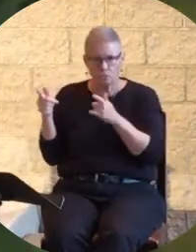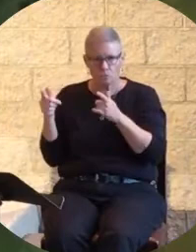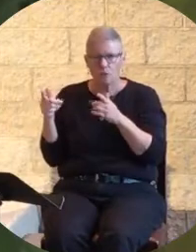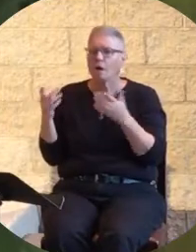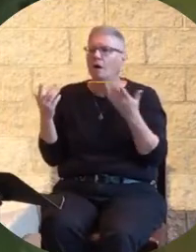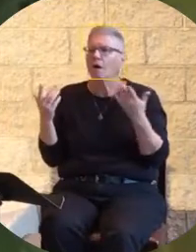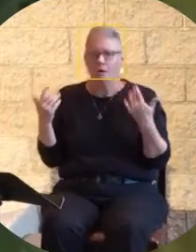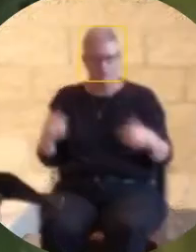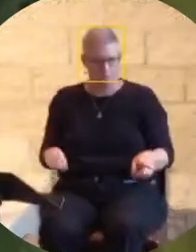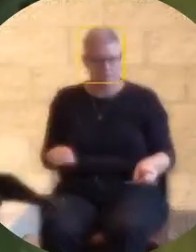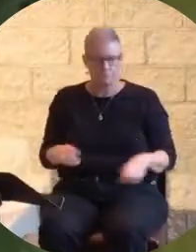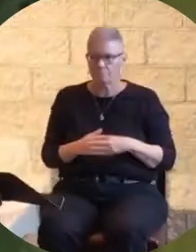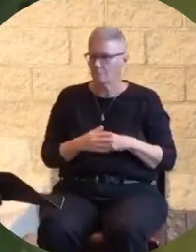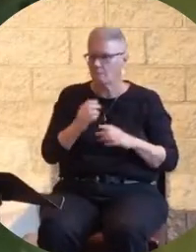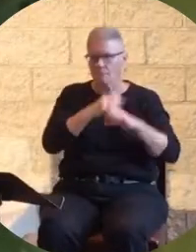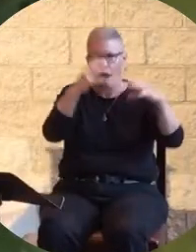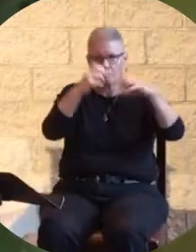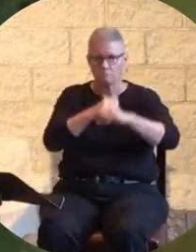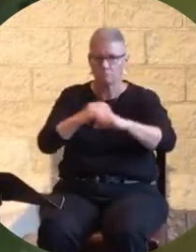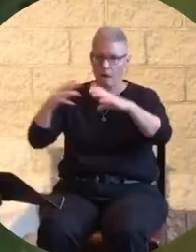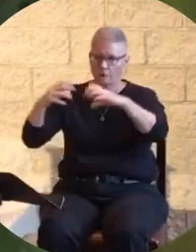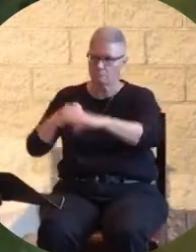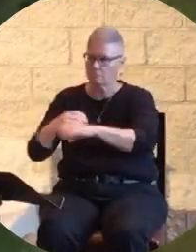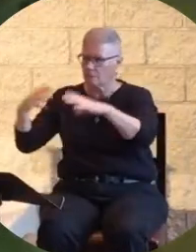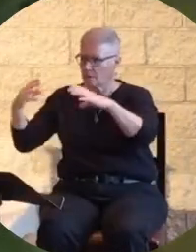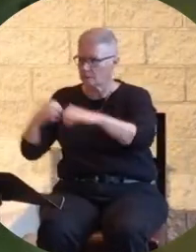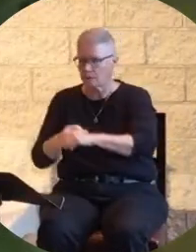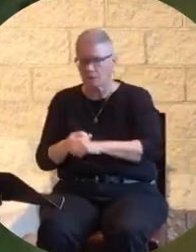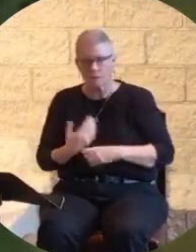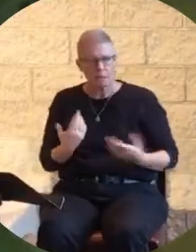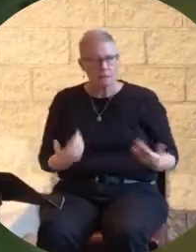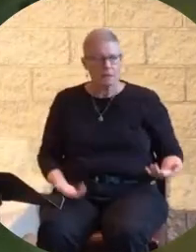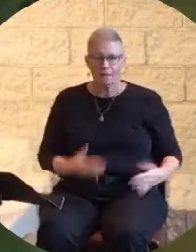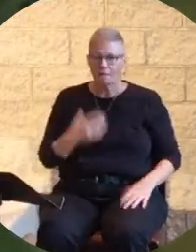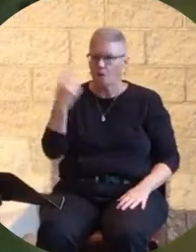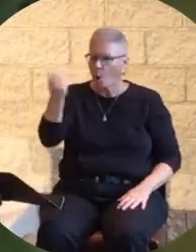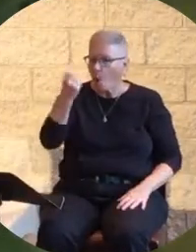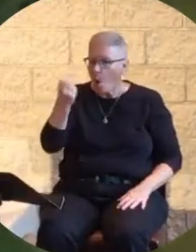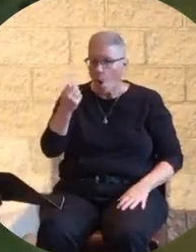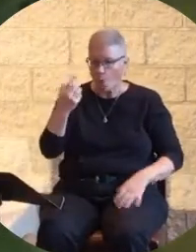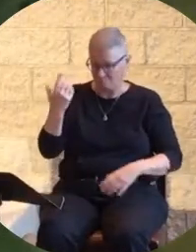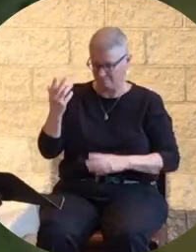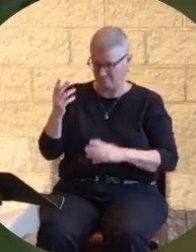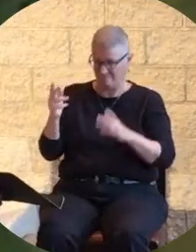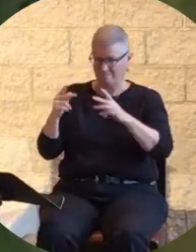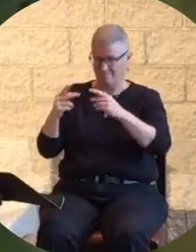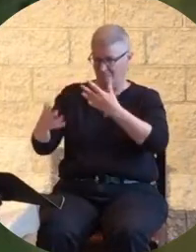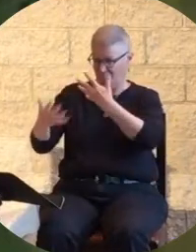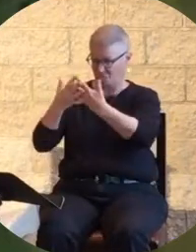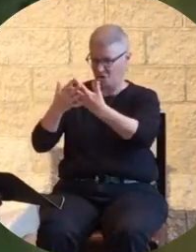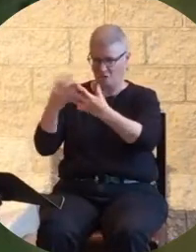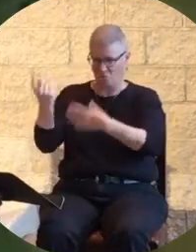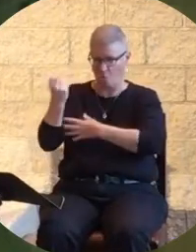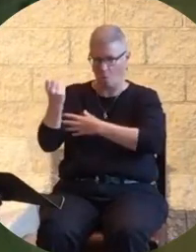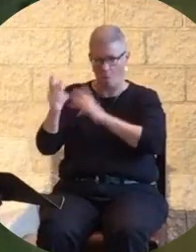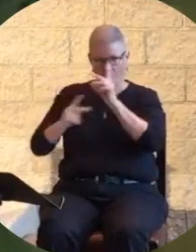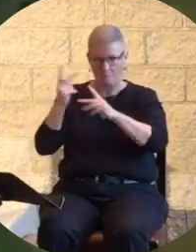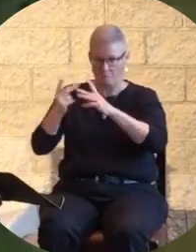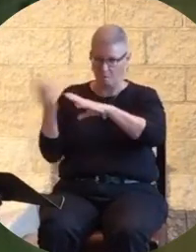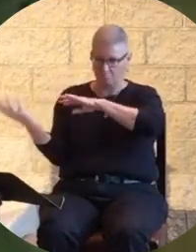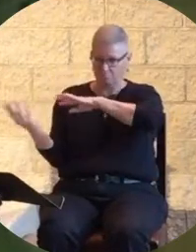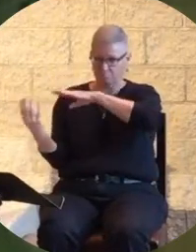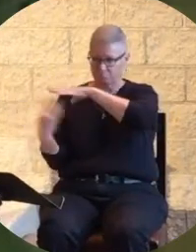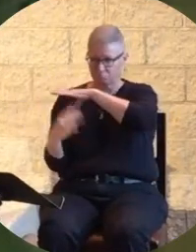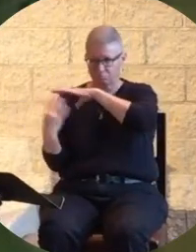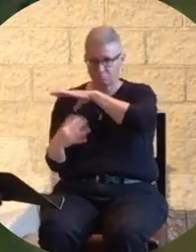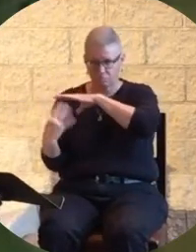bombings. And then there were detention centers on our southern border, and then there were